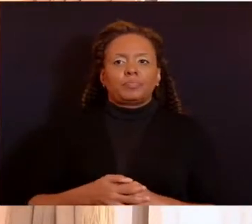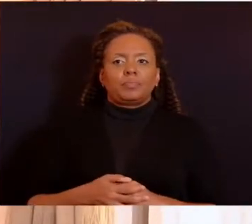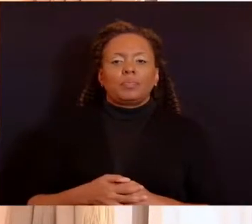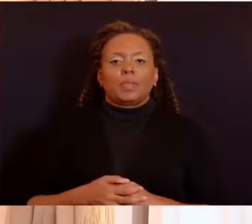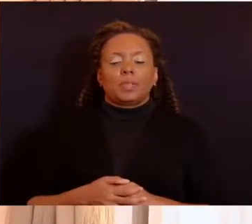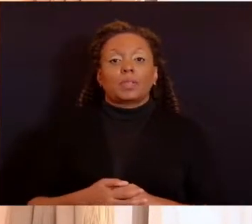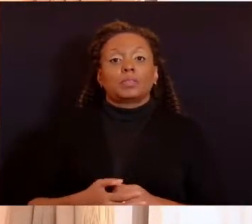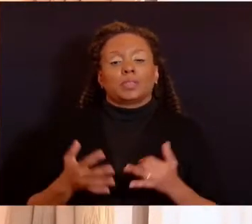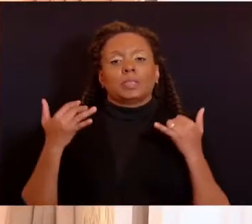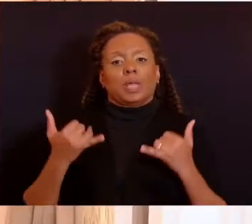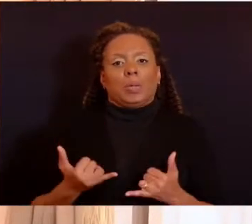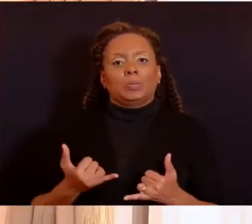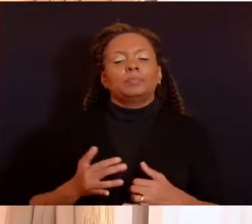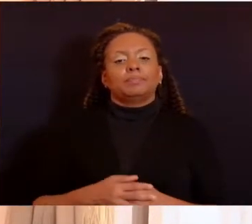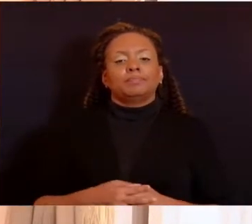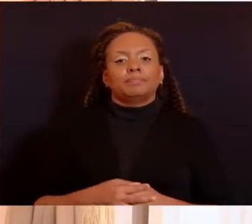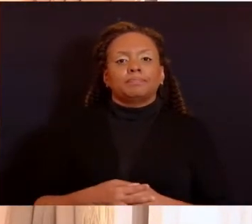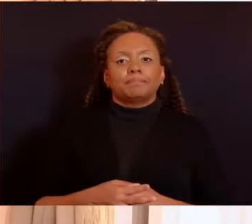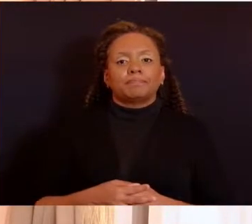stand.